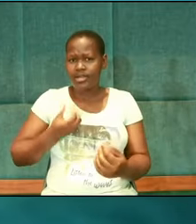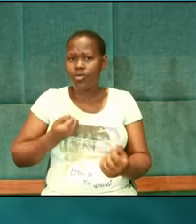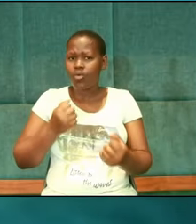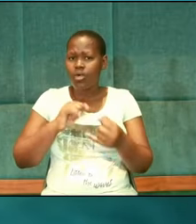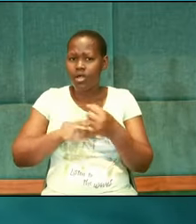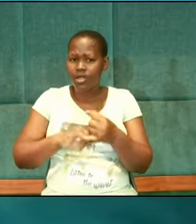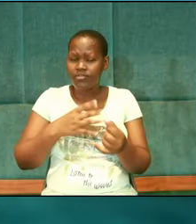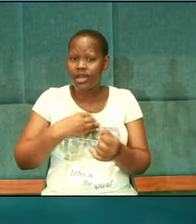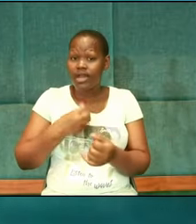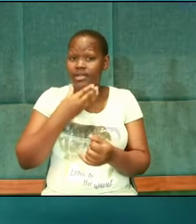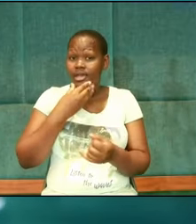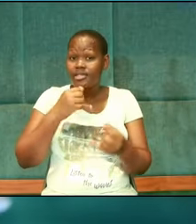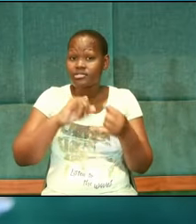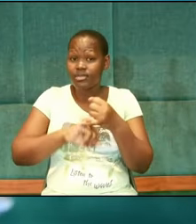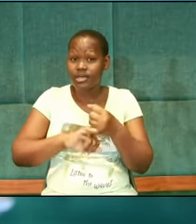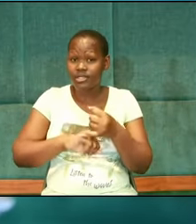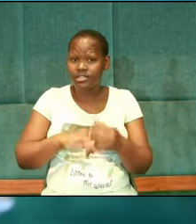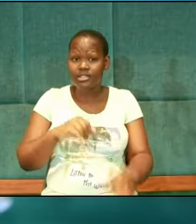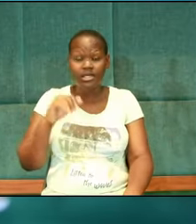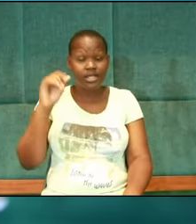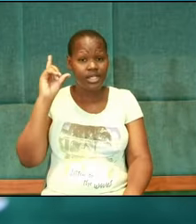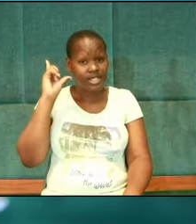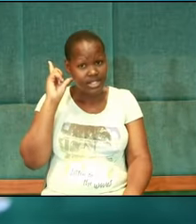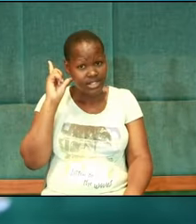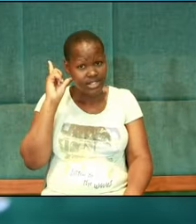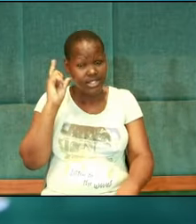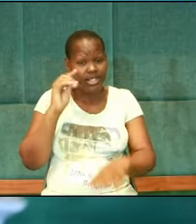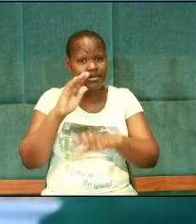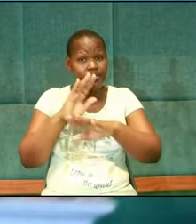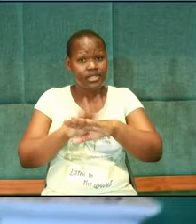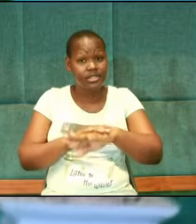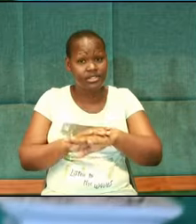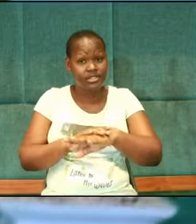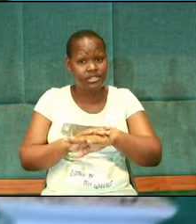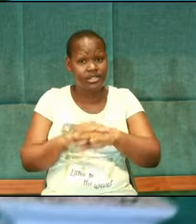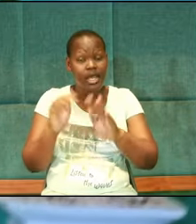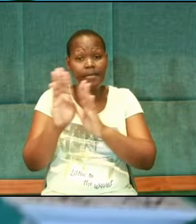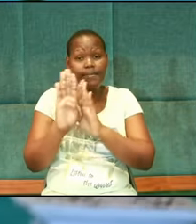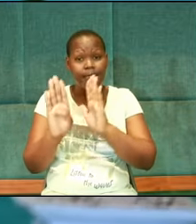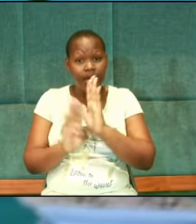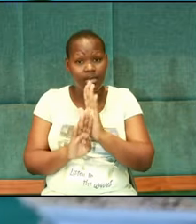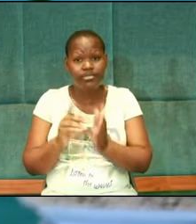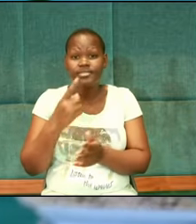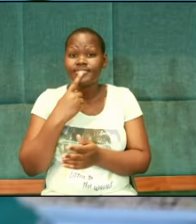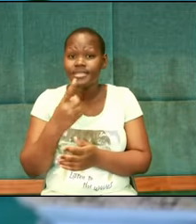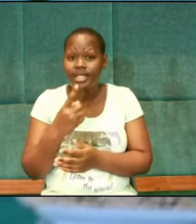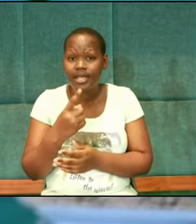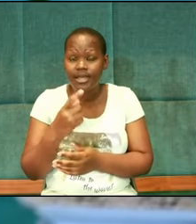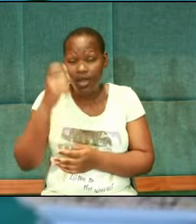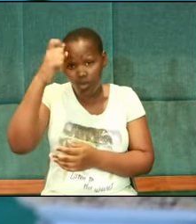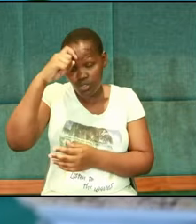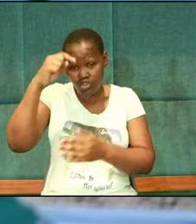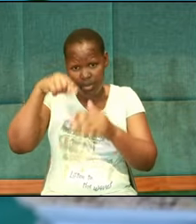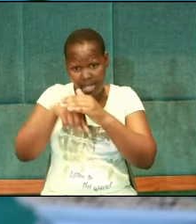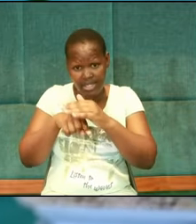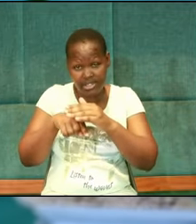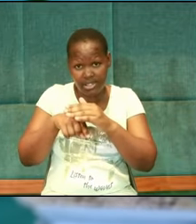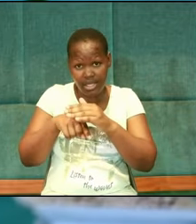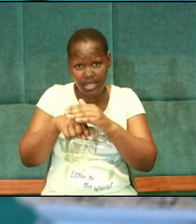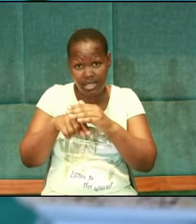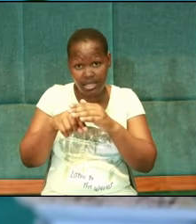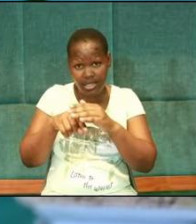listen, pleasant things don't happen by accident. The Bible says, for wisdom will enter your heart, as for